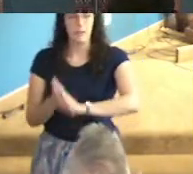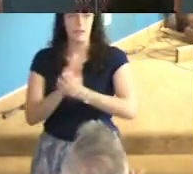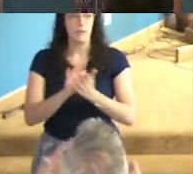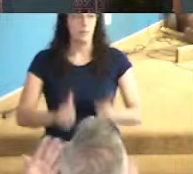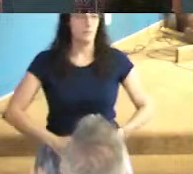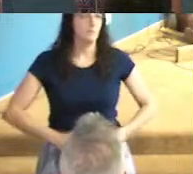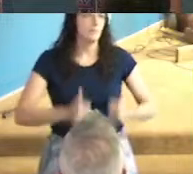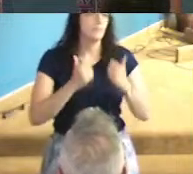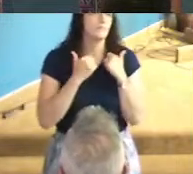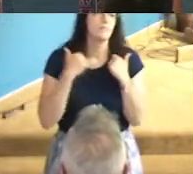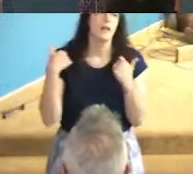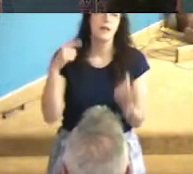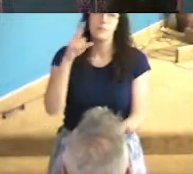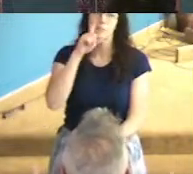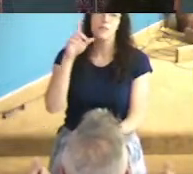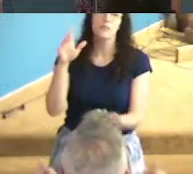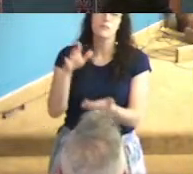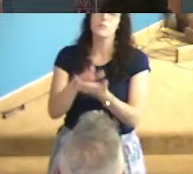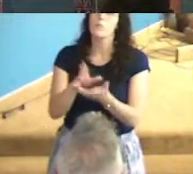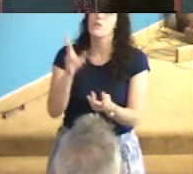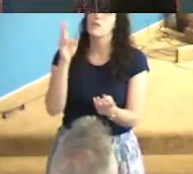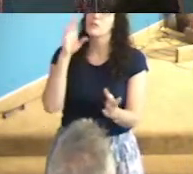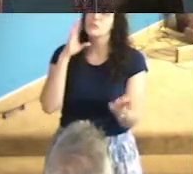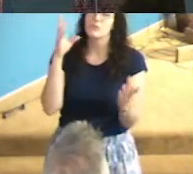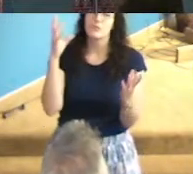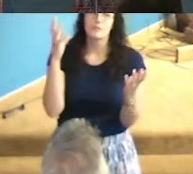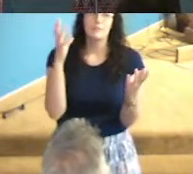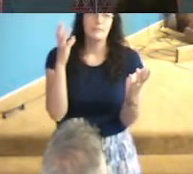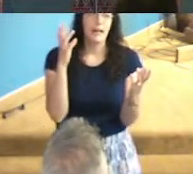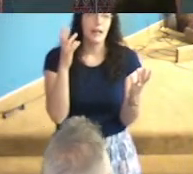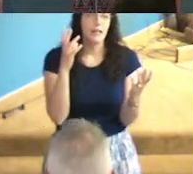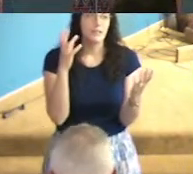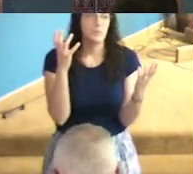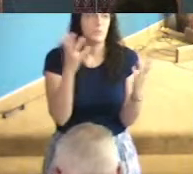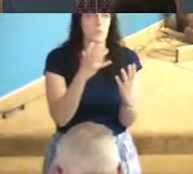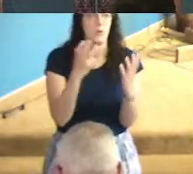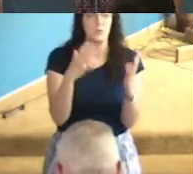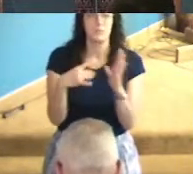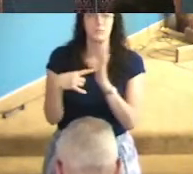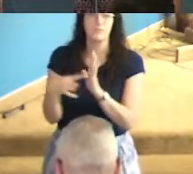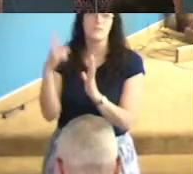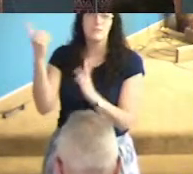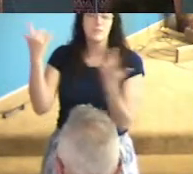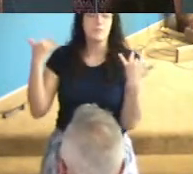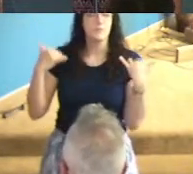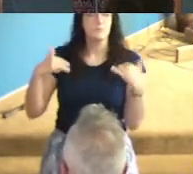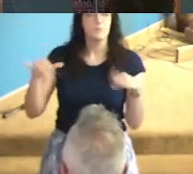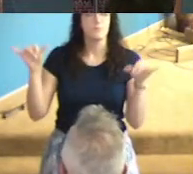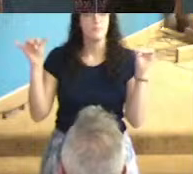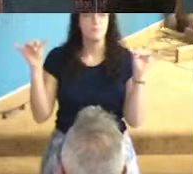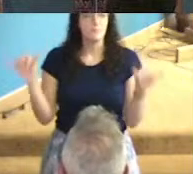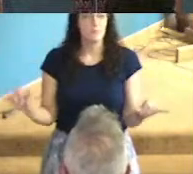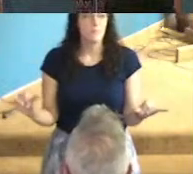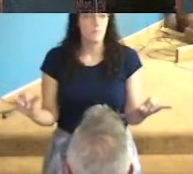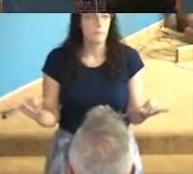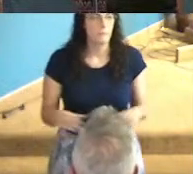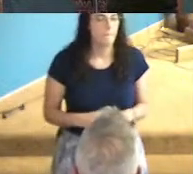life. I believe there were wonders and signs, and you're still